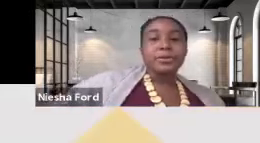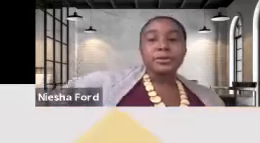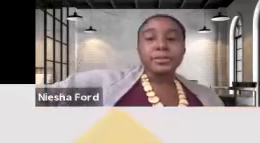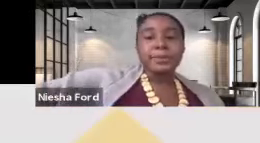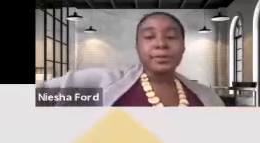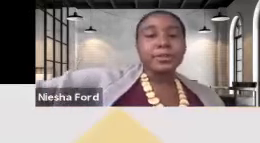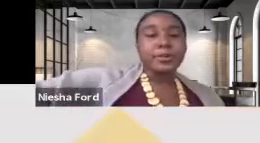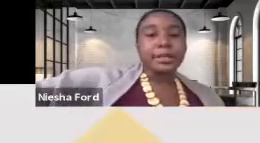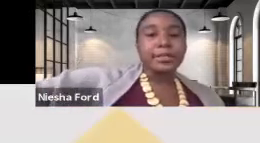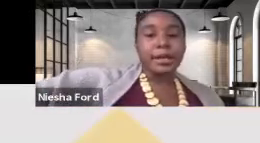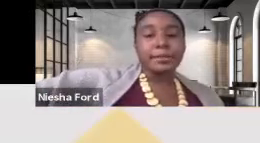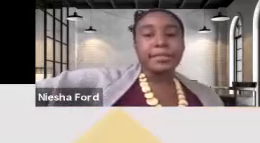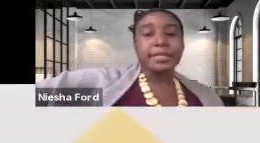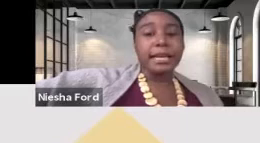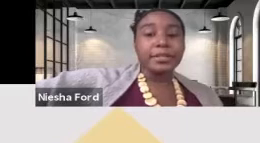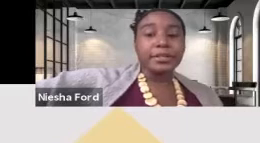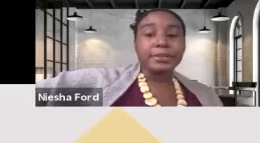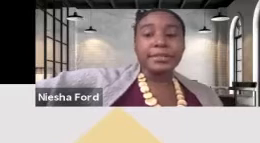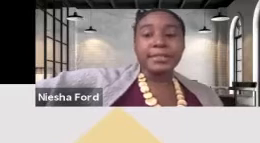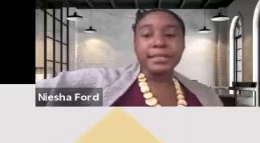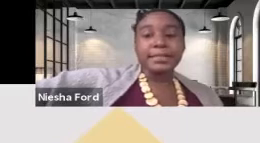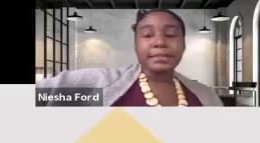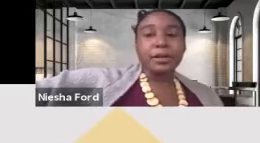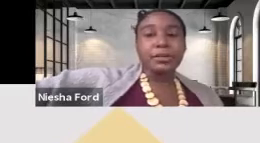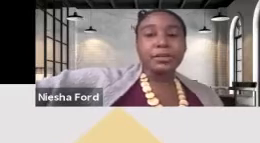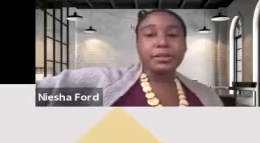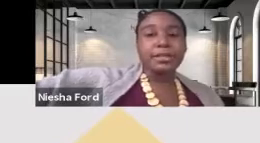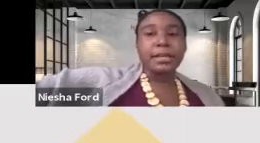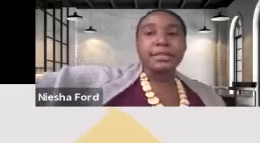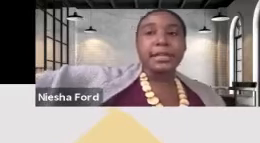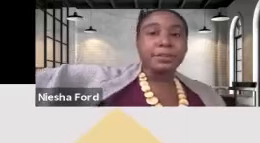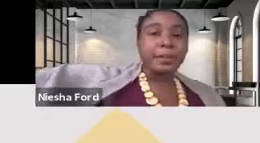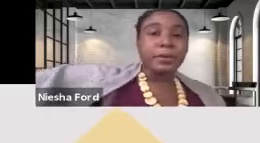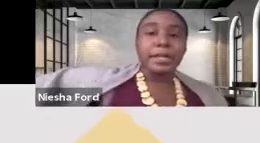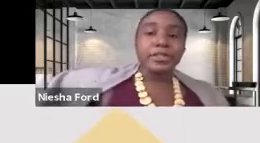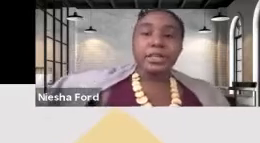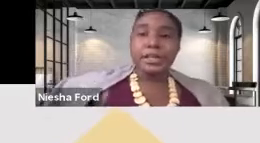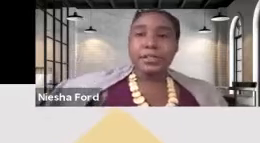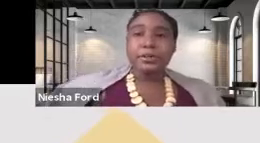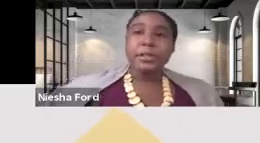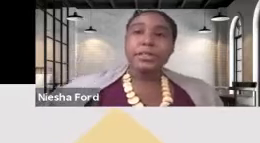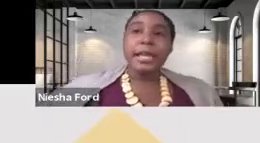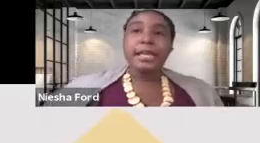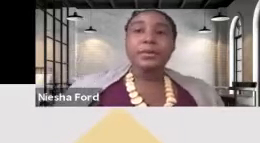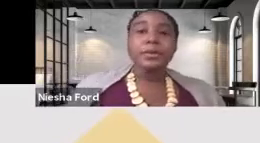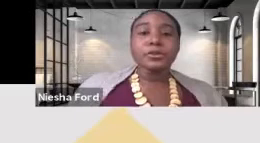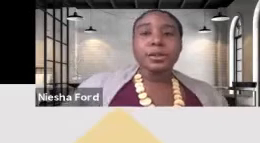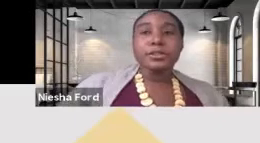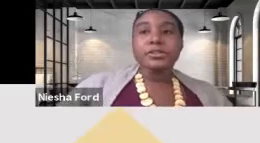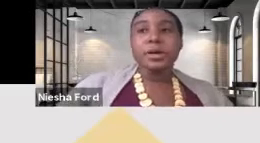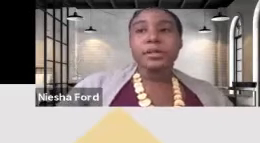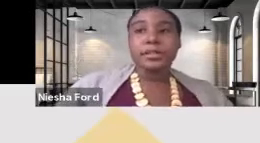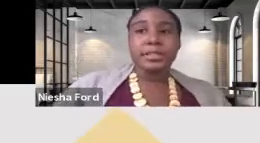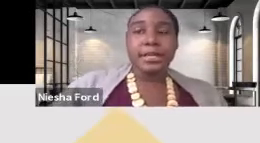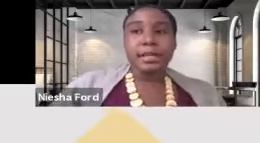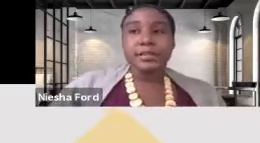So who uses personas? Designers, businesses, marketers, salespeople, engineers, really anyone who wants